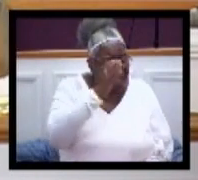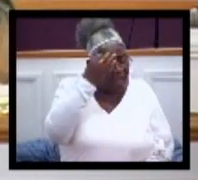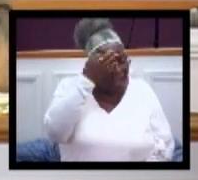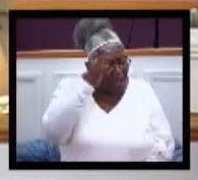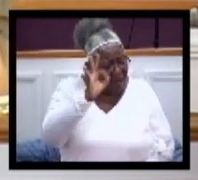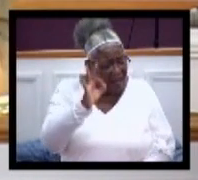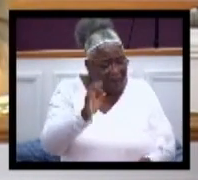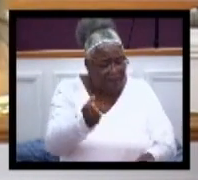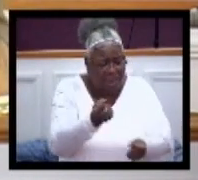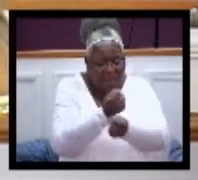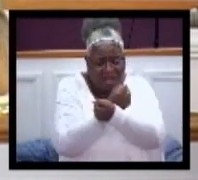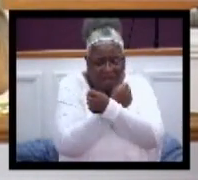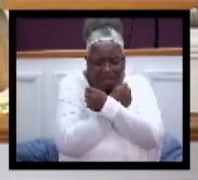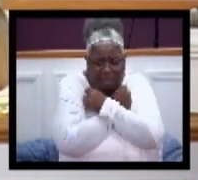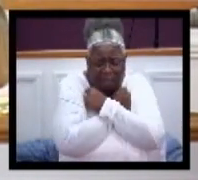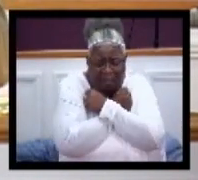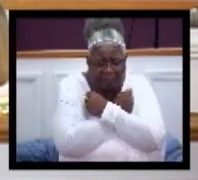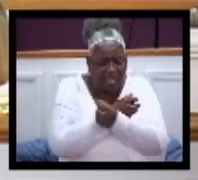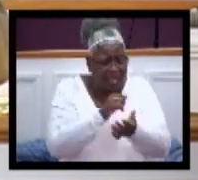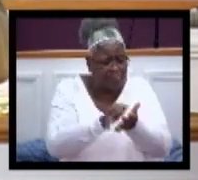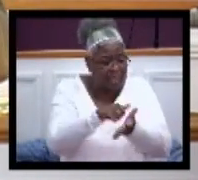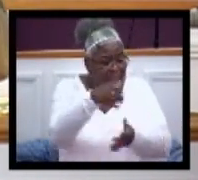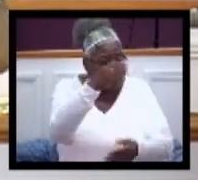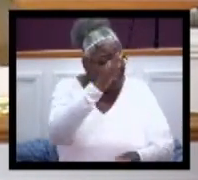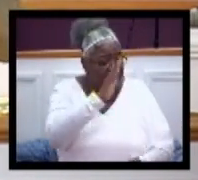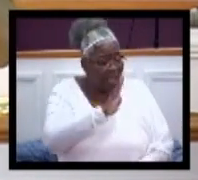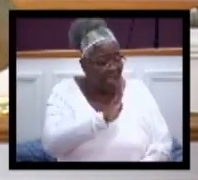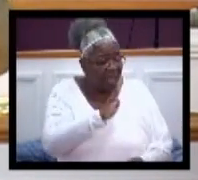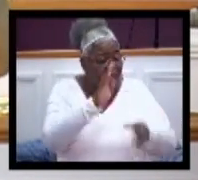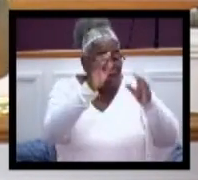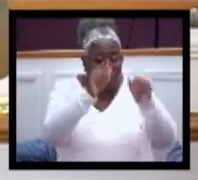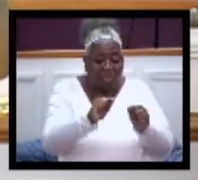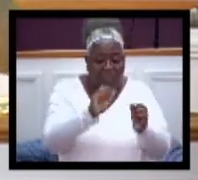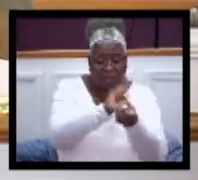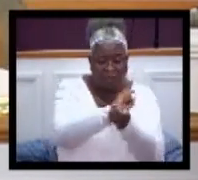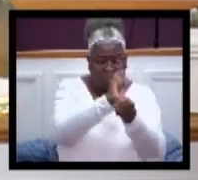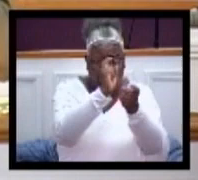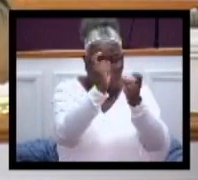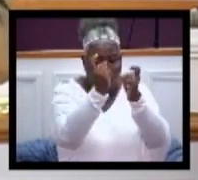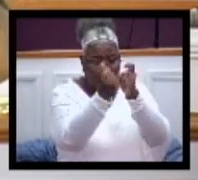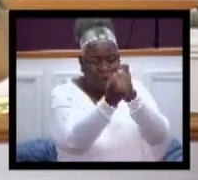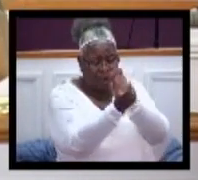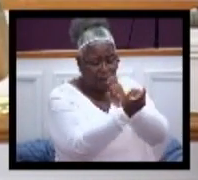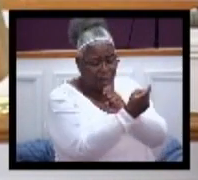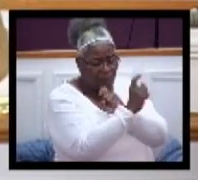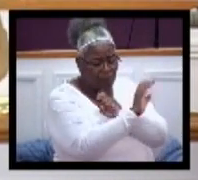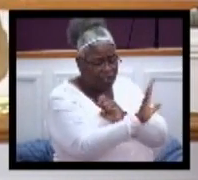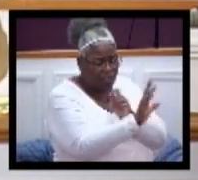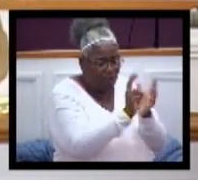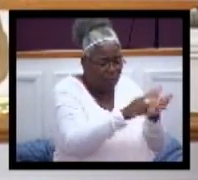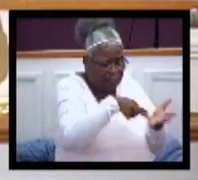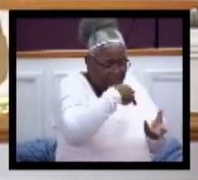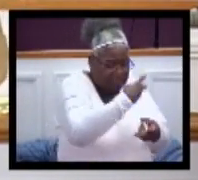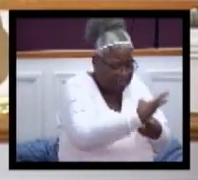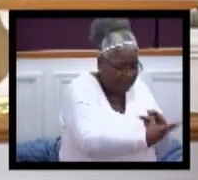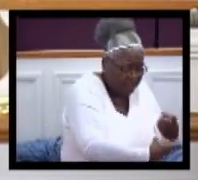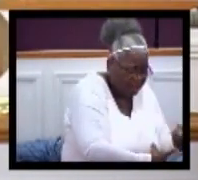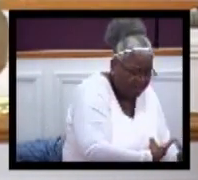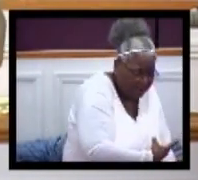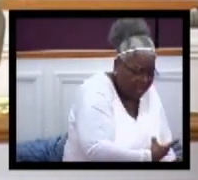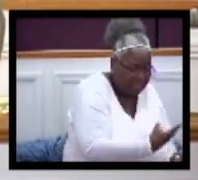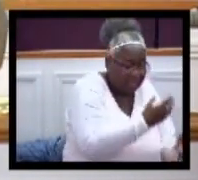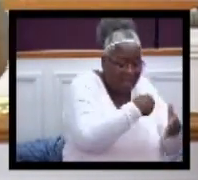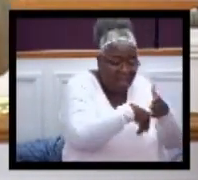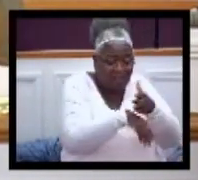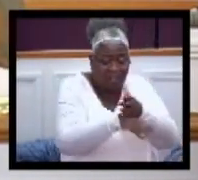of love, and God can turn your stumbling block